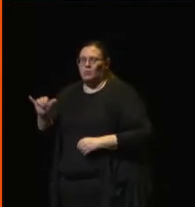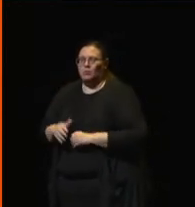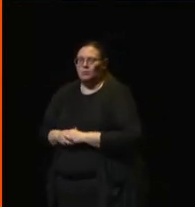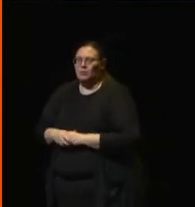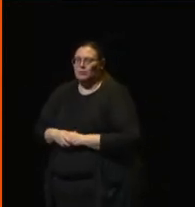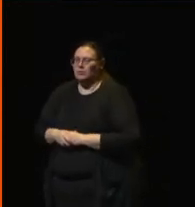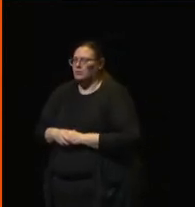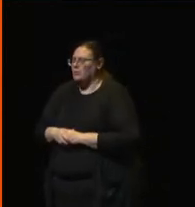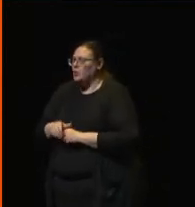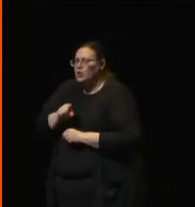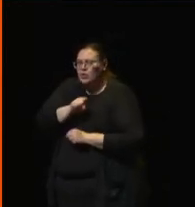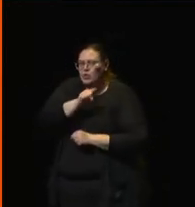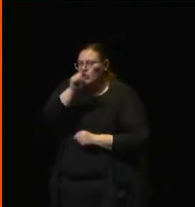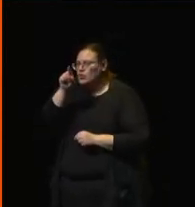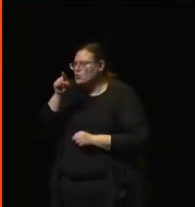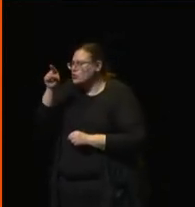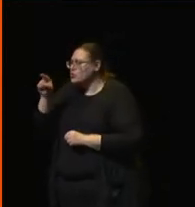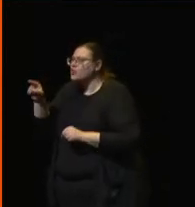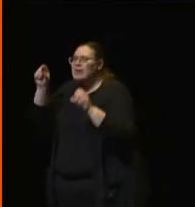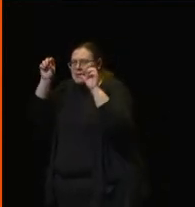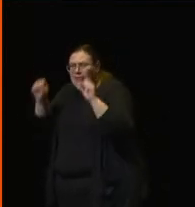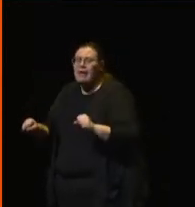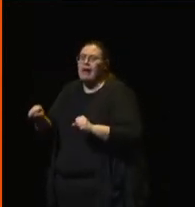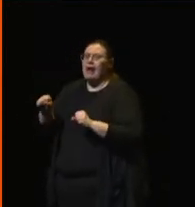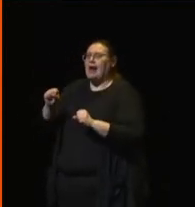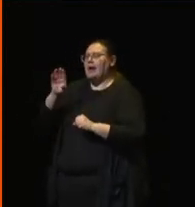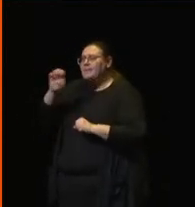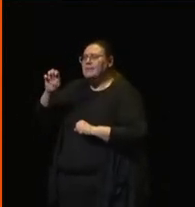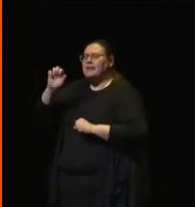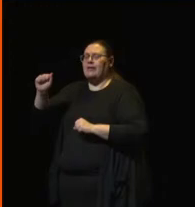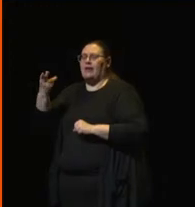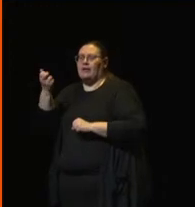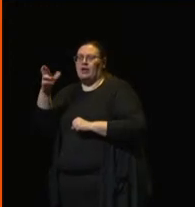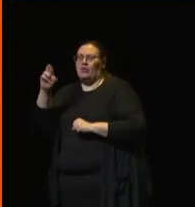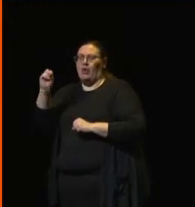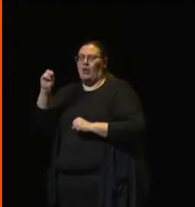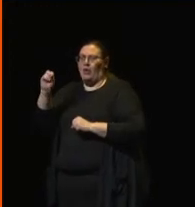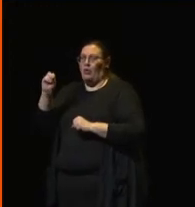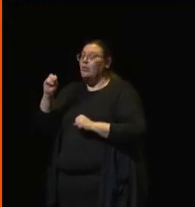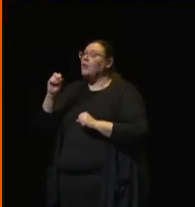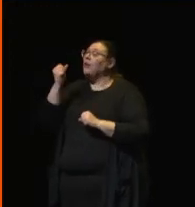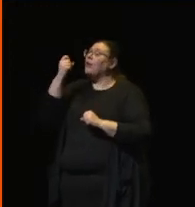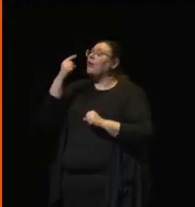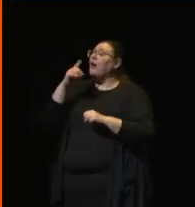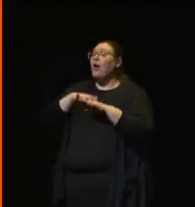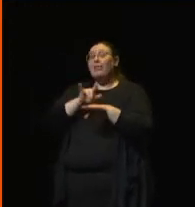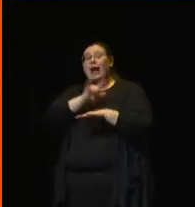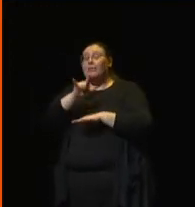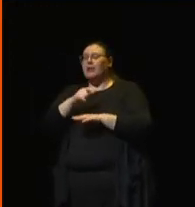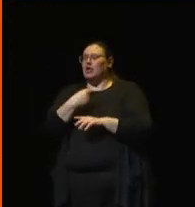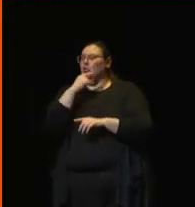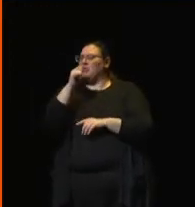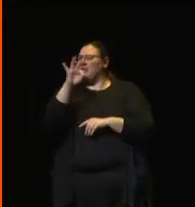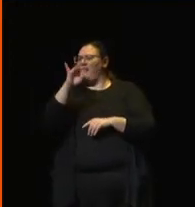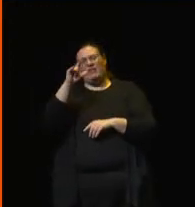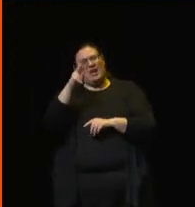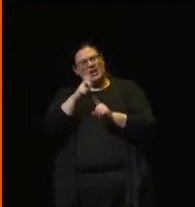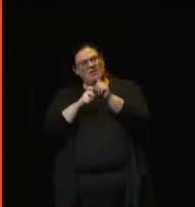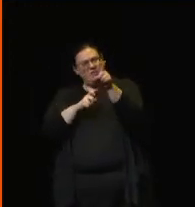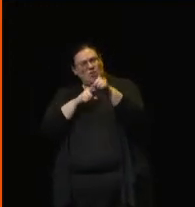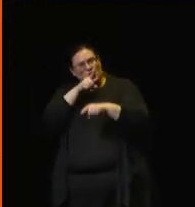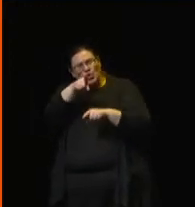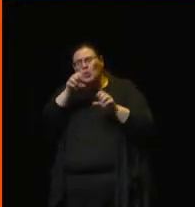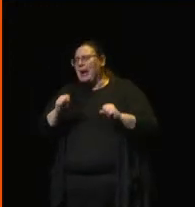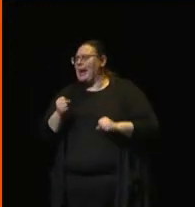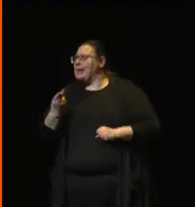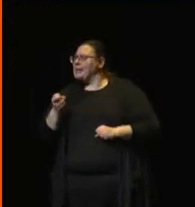"You can be a hero," is what Ady said to Jeff Flake on that plane. "You can save my